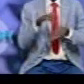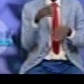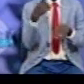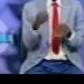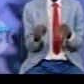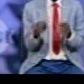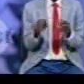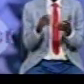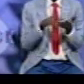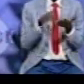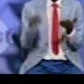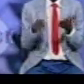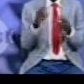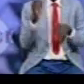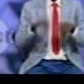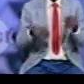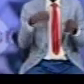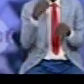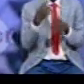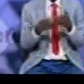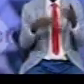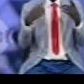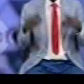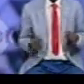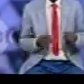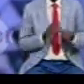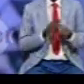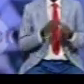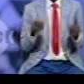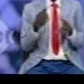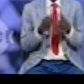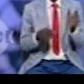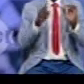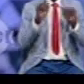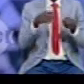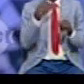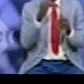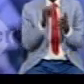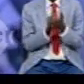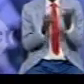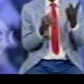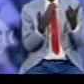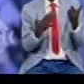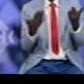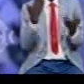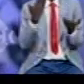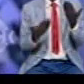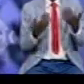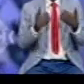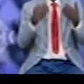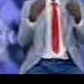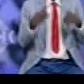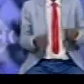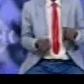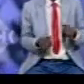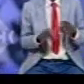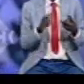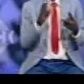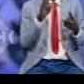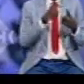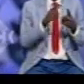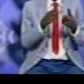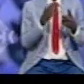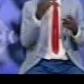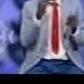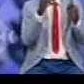what happened. But what they can say, what all of them came to conclude, is that two things would have happened. Either the specialist that